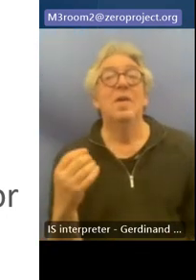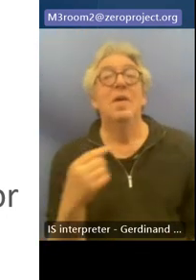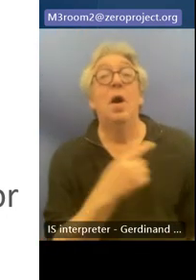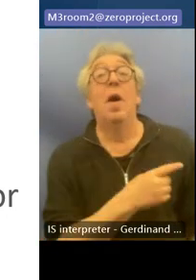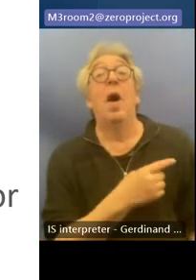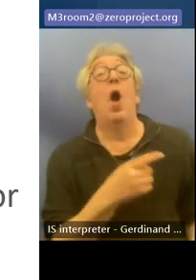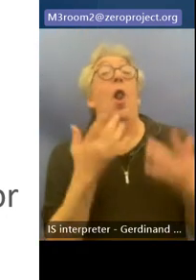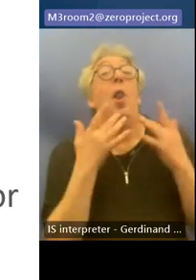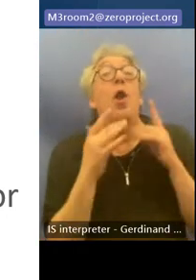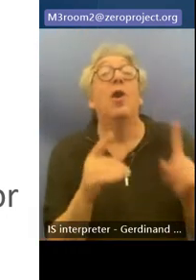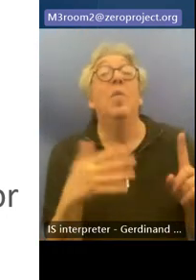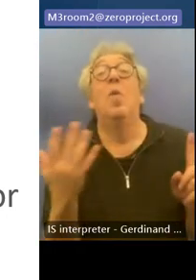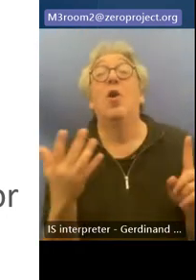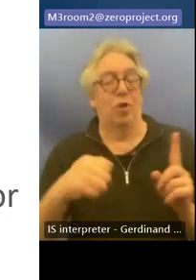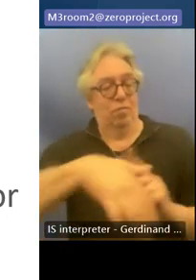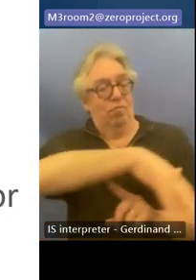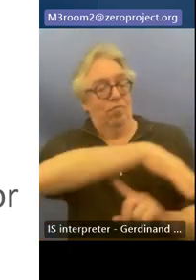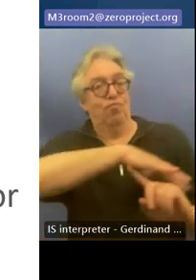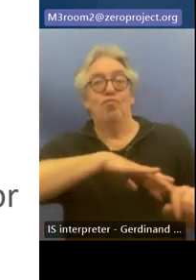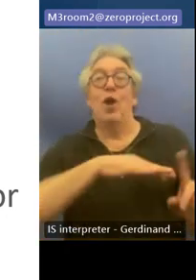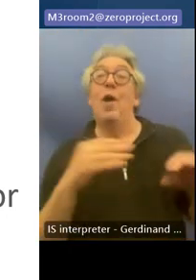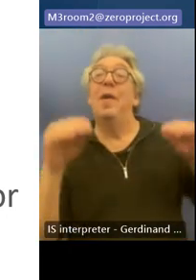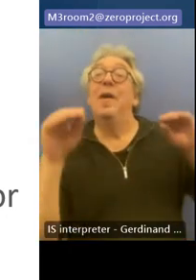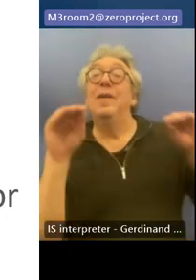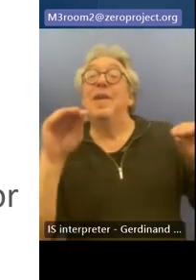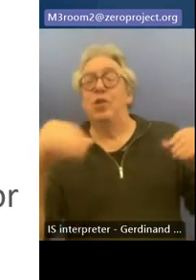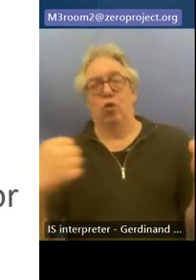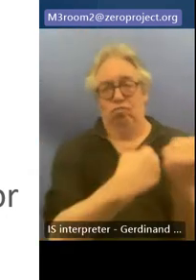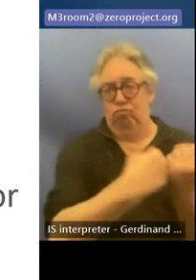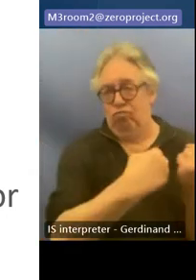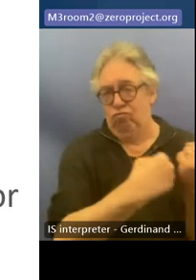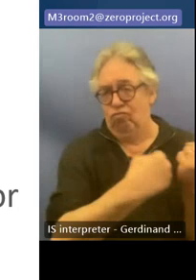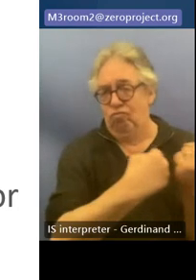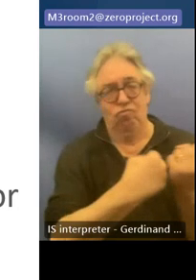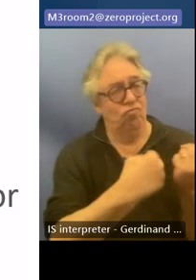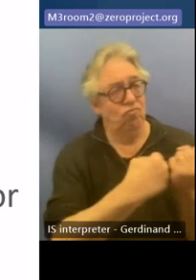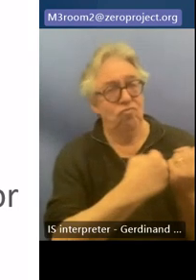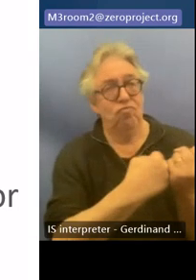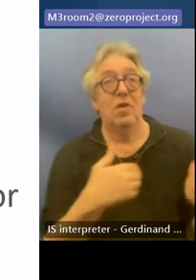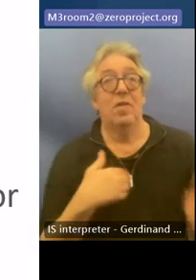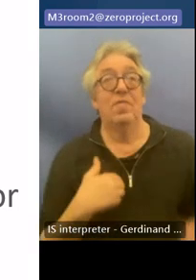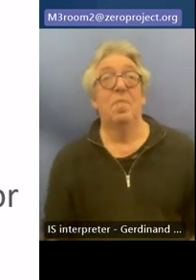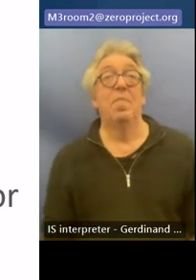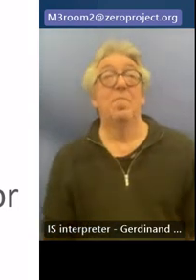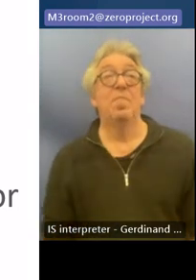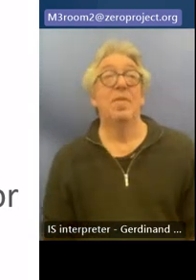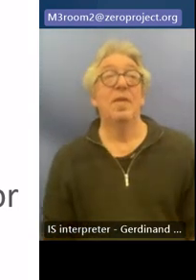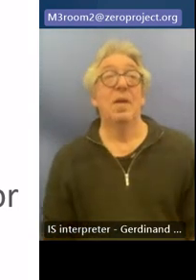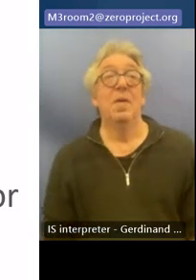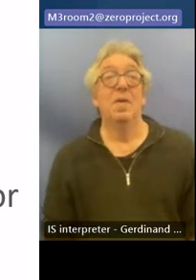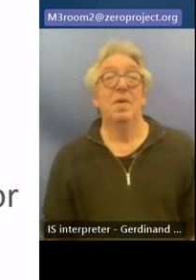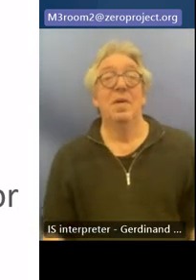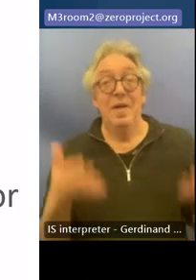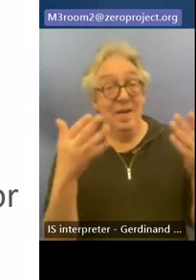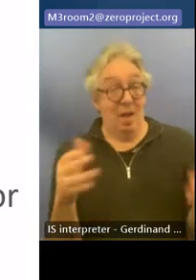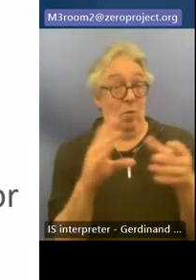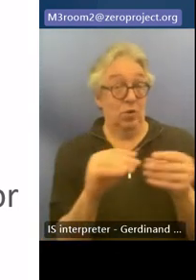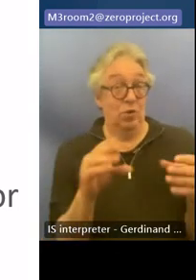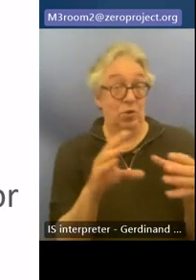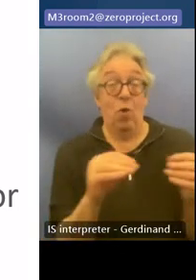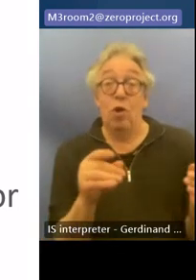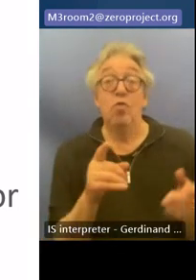system, like her teacher. And the story that you're going to see about Mira is inspired by a